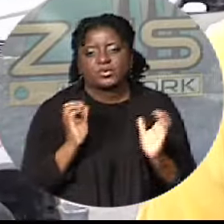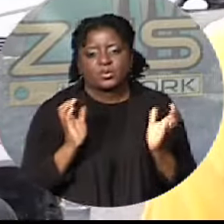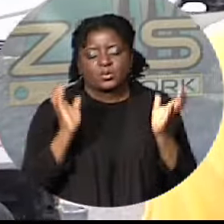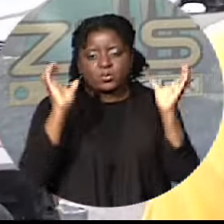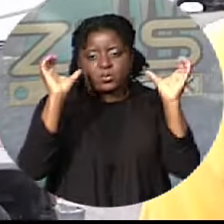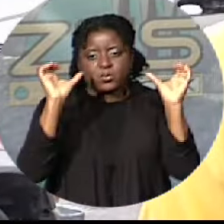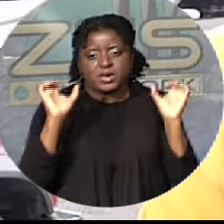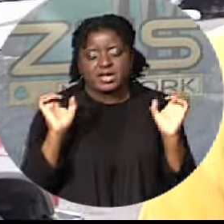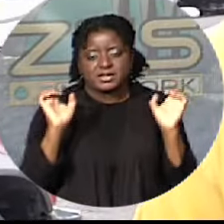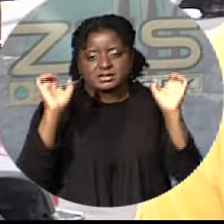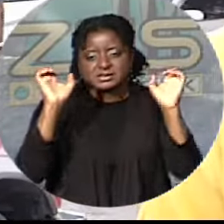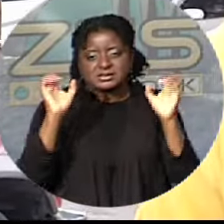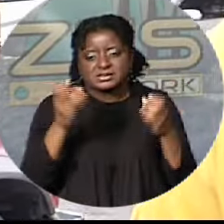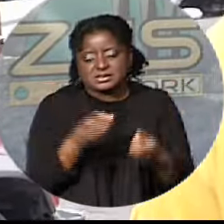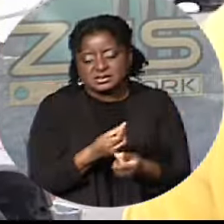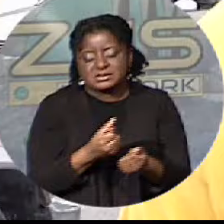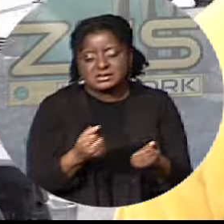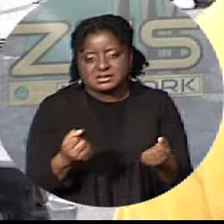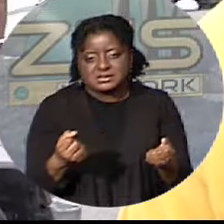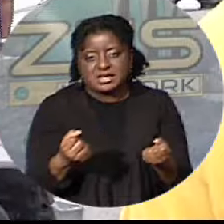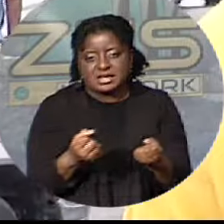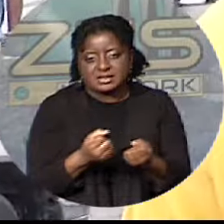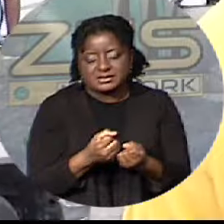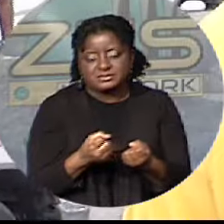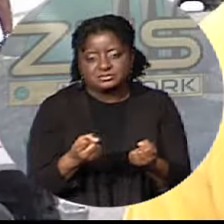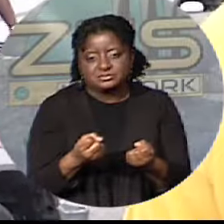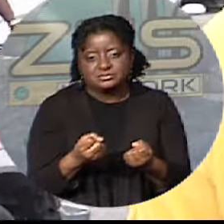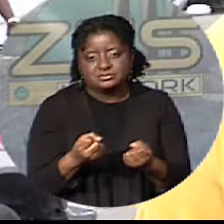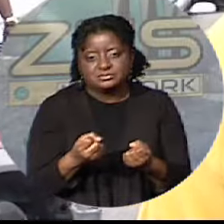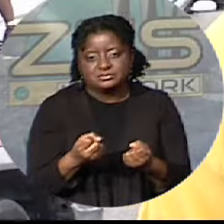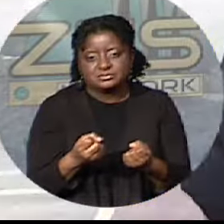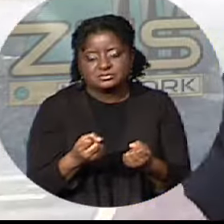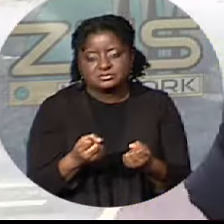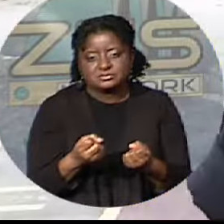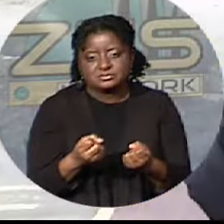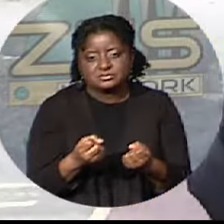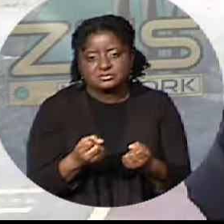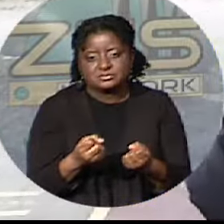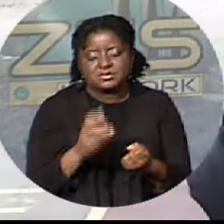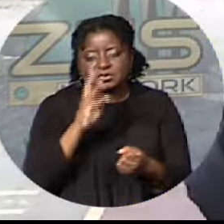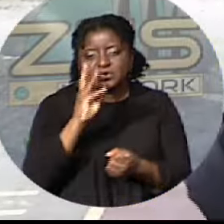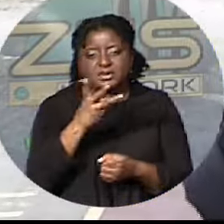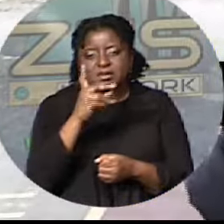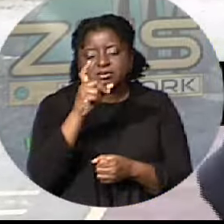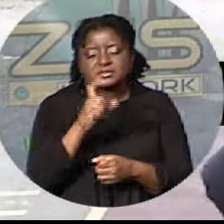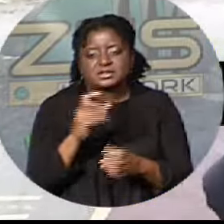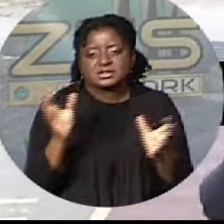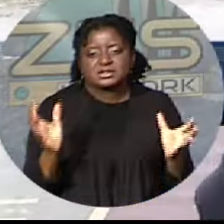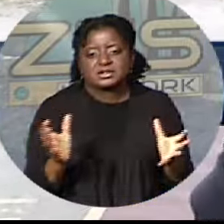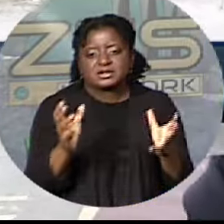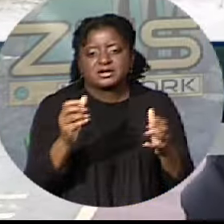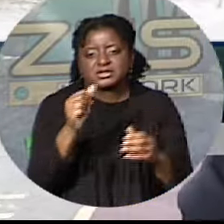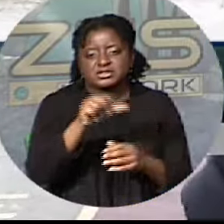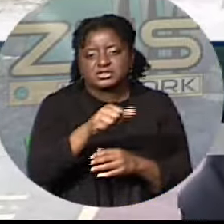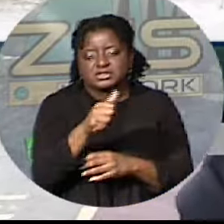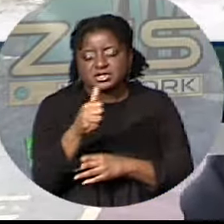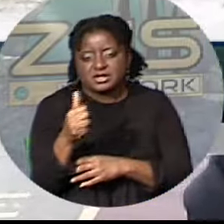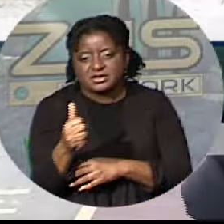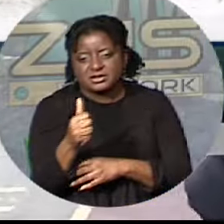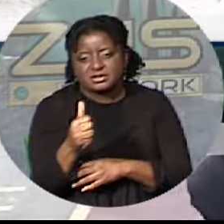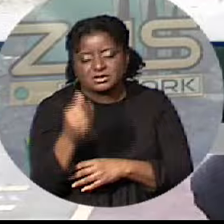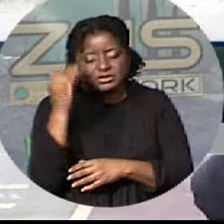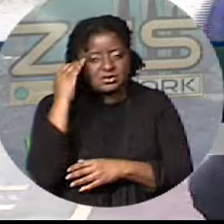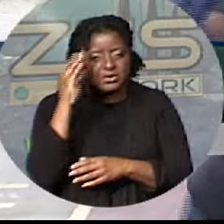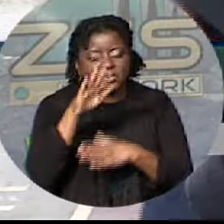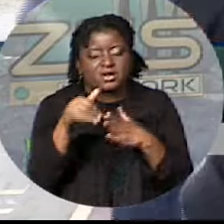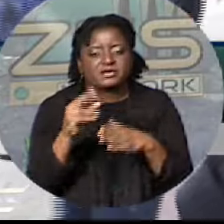because the guys really, really wanted to make a statement this year by going too straight. We have to encourage each other and to know that all of us need